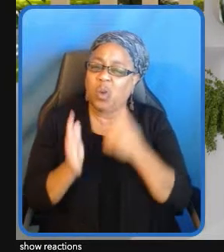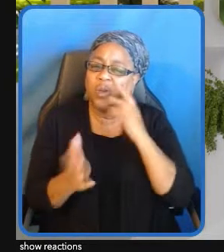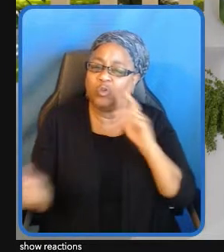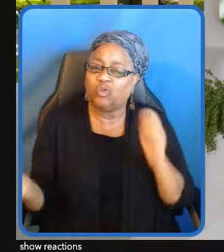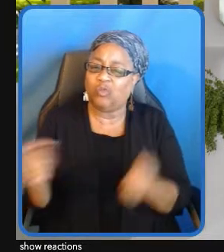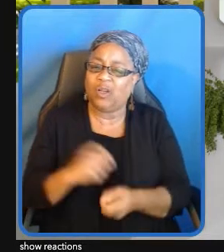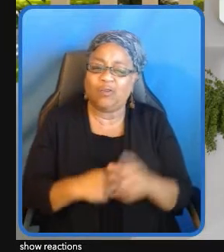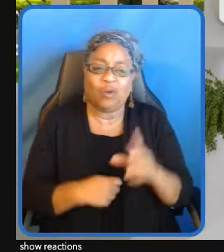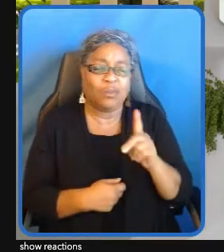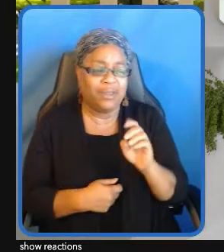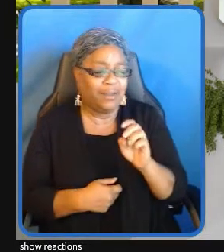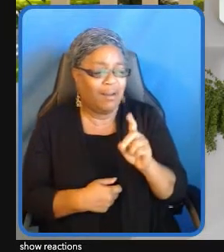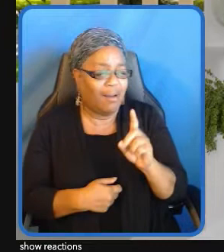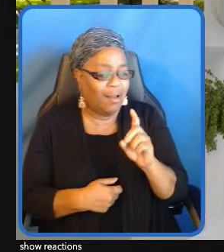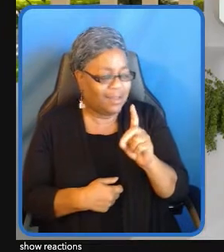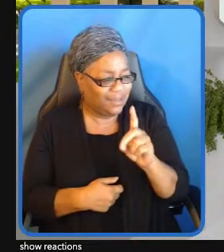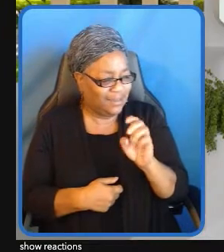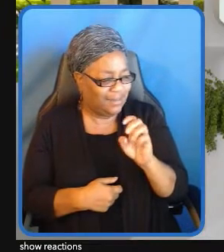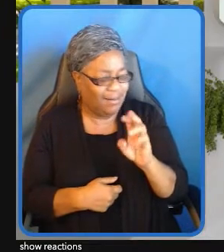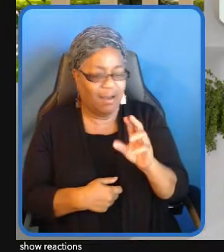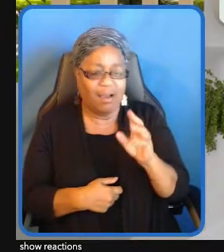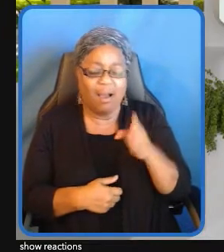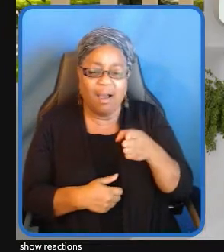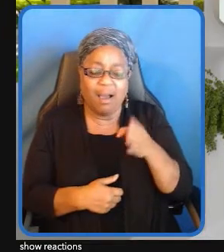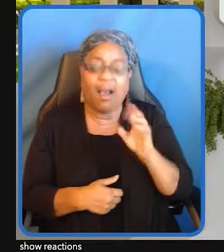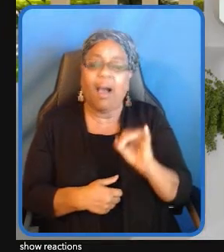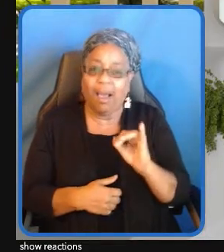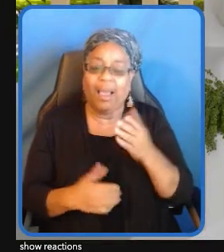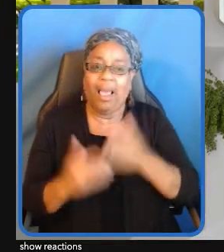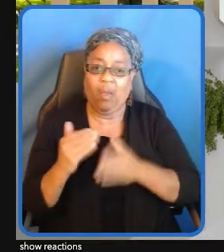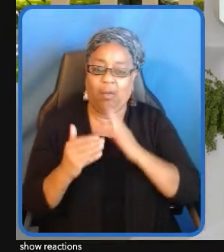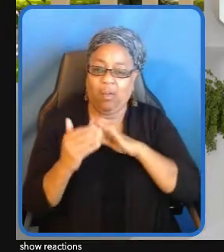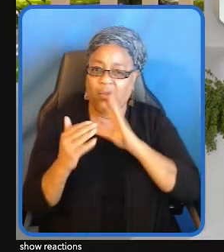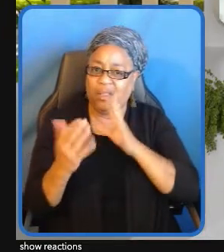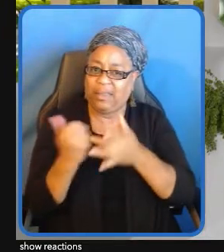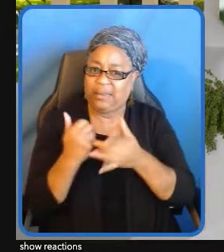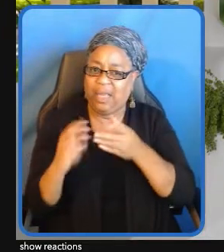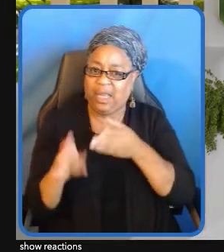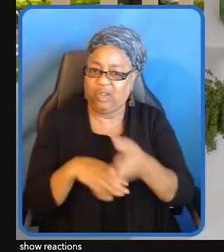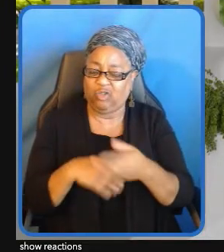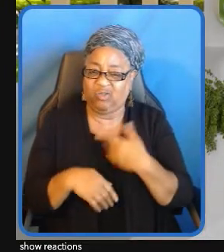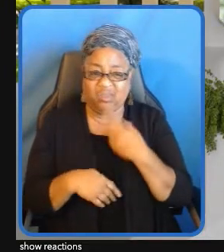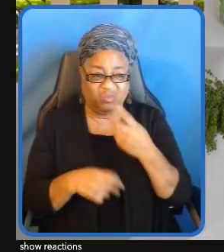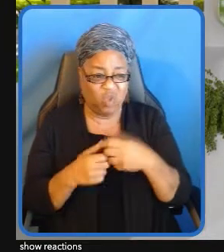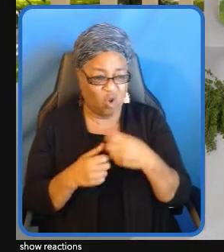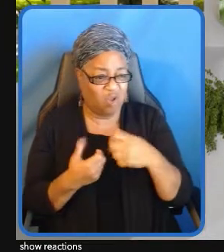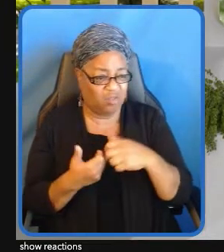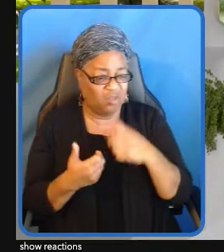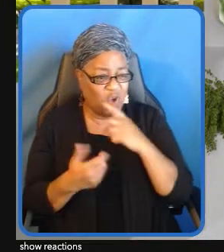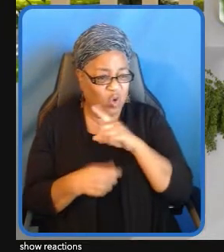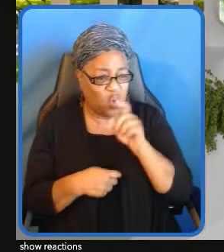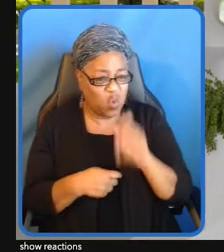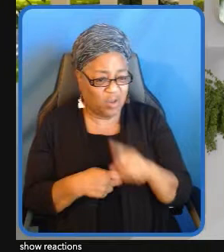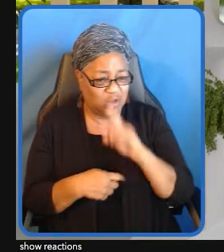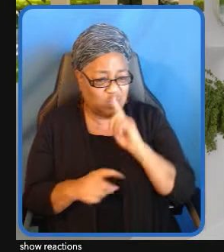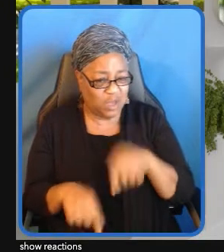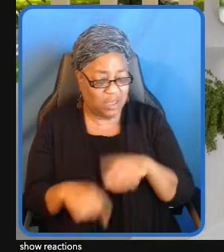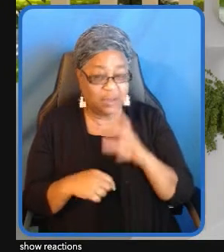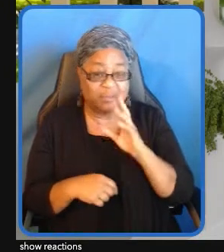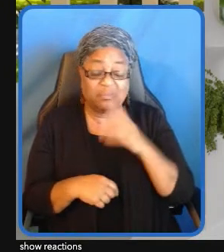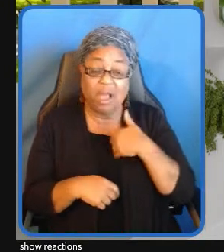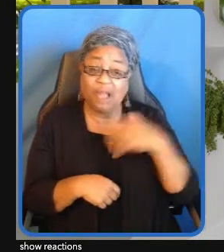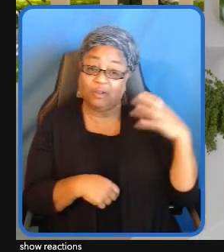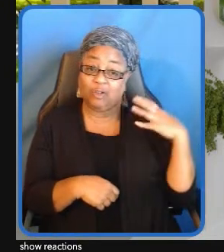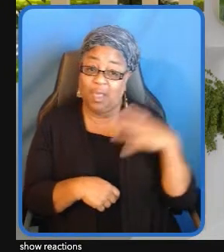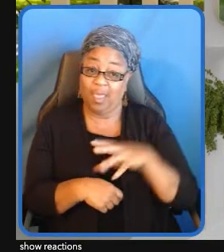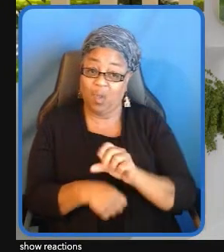all really clever people, and it was still a very hard question to answer. I had the honor of chairing that working group, which is why